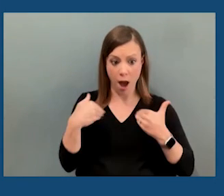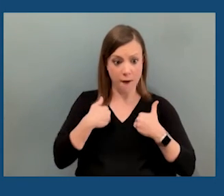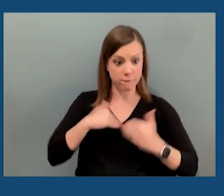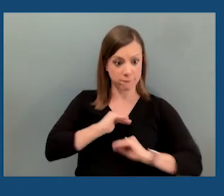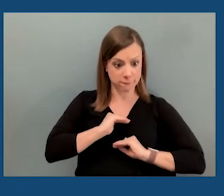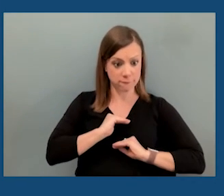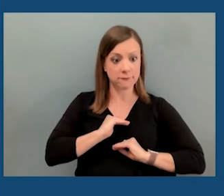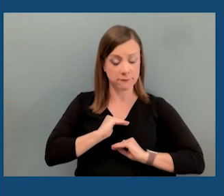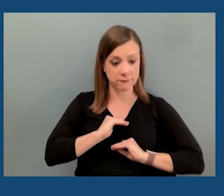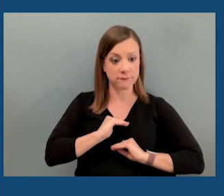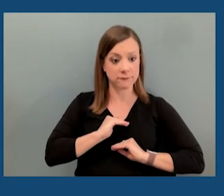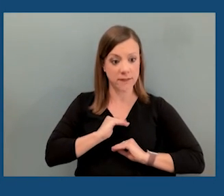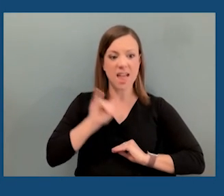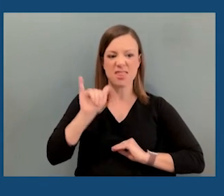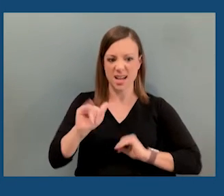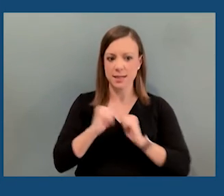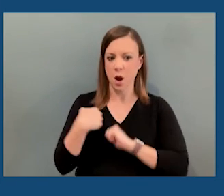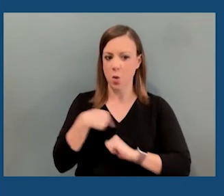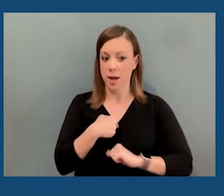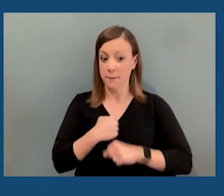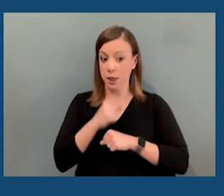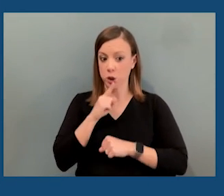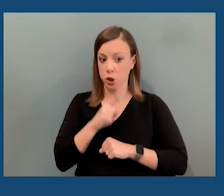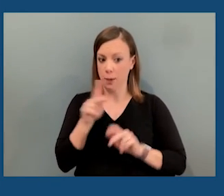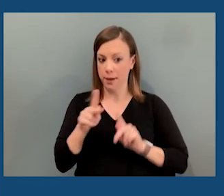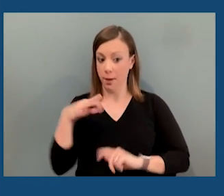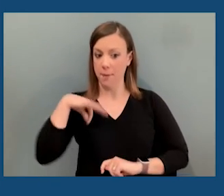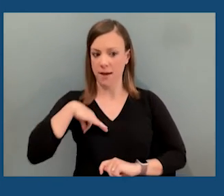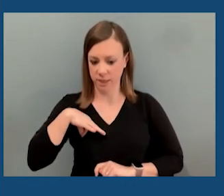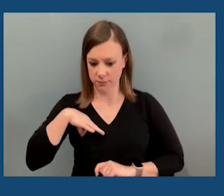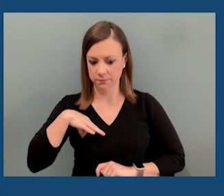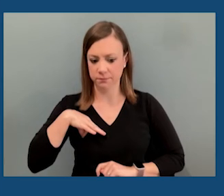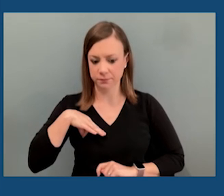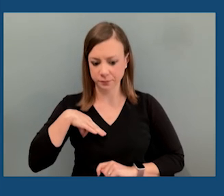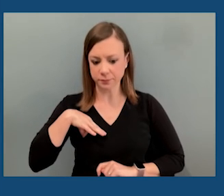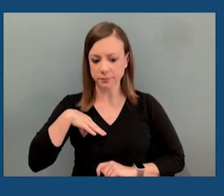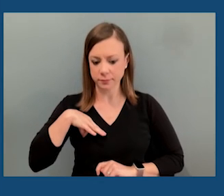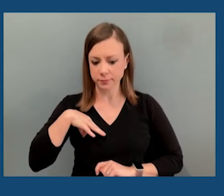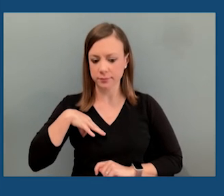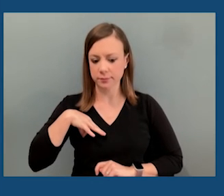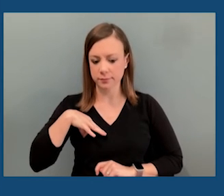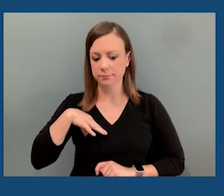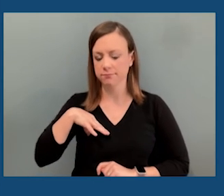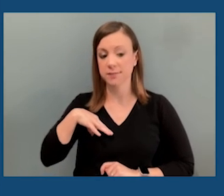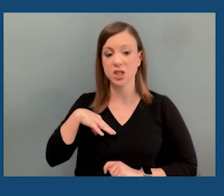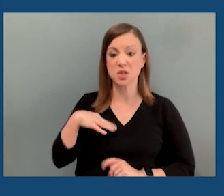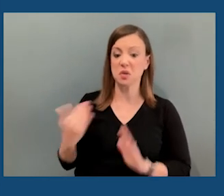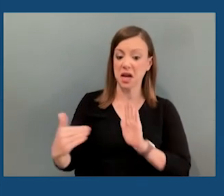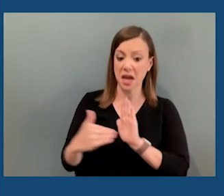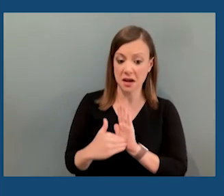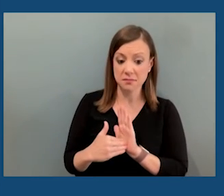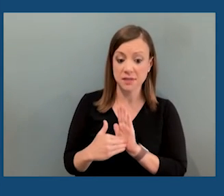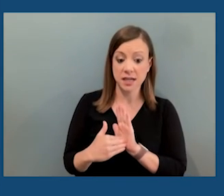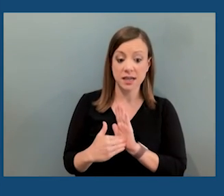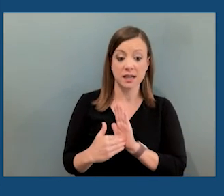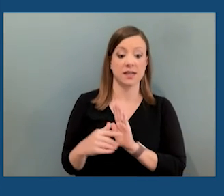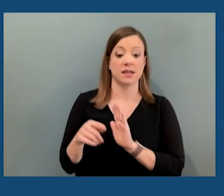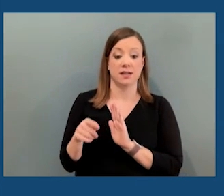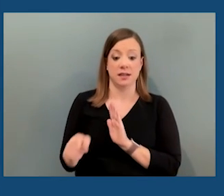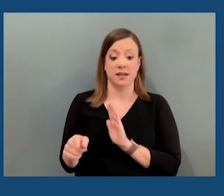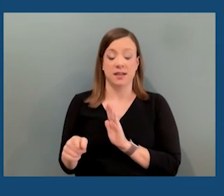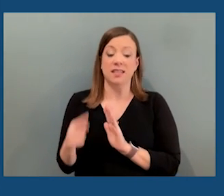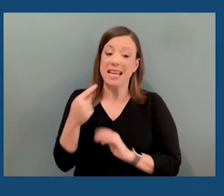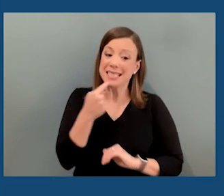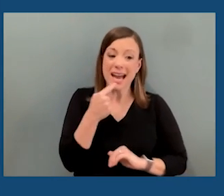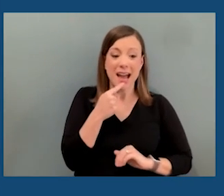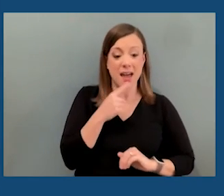And that's how we make sure people benefit. So it's been said, a rising tide lifts all boats. My job is just to make